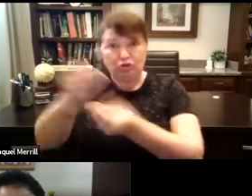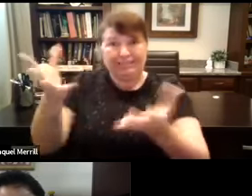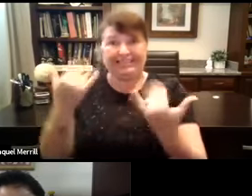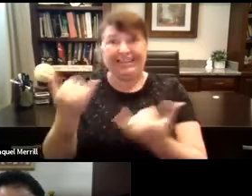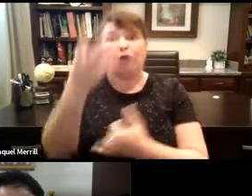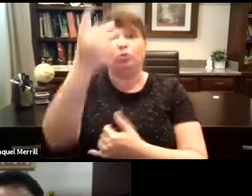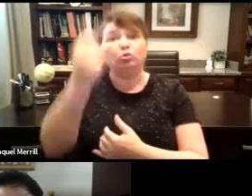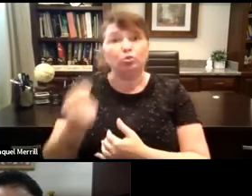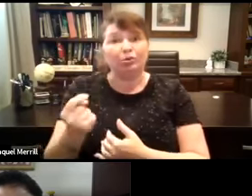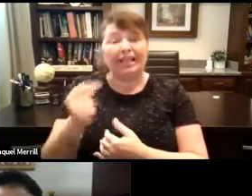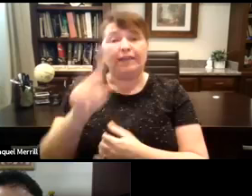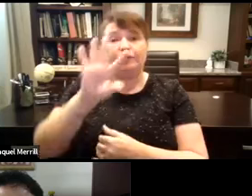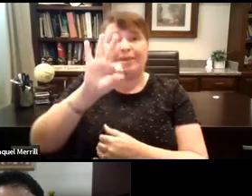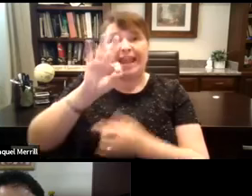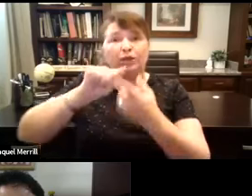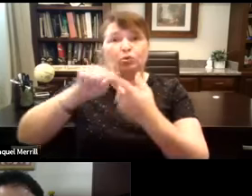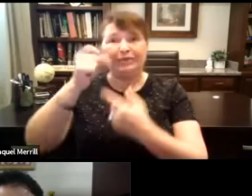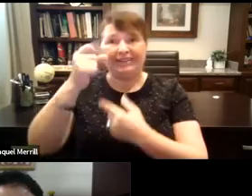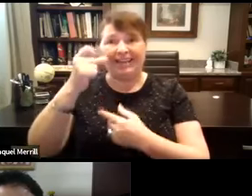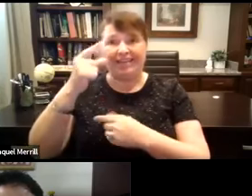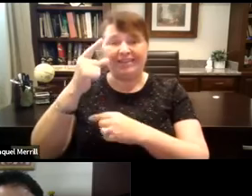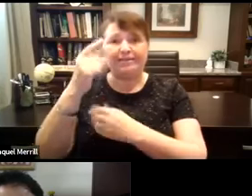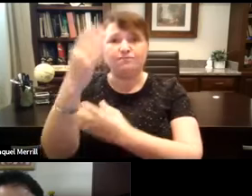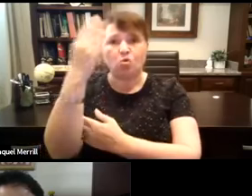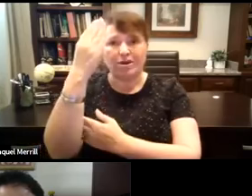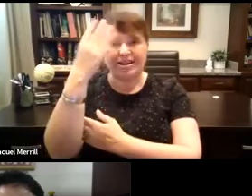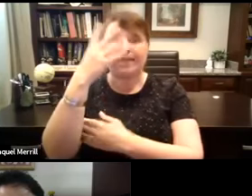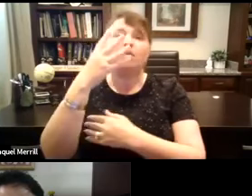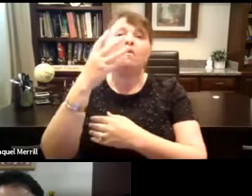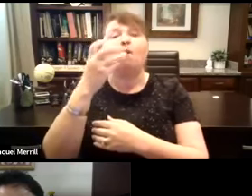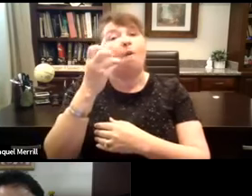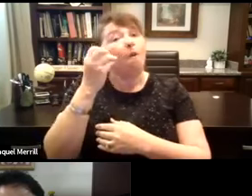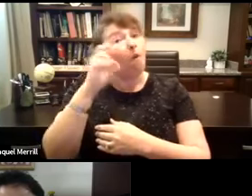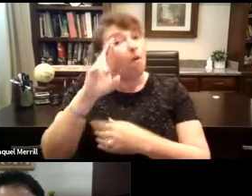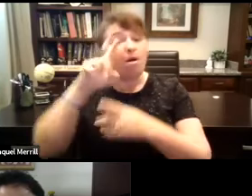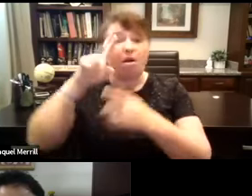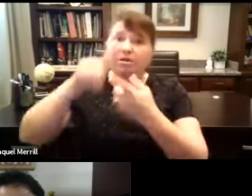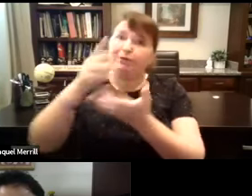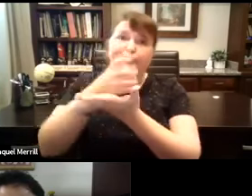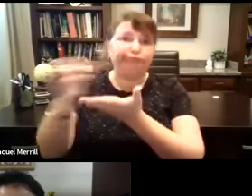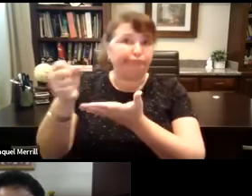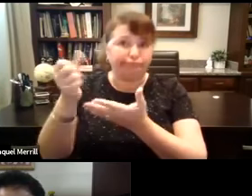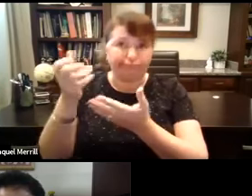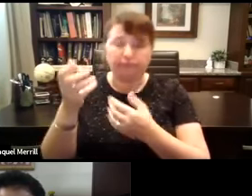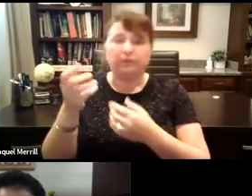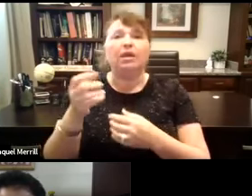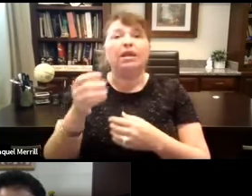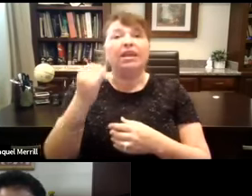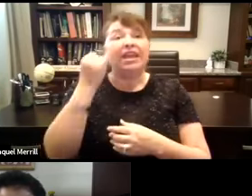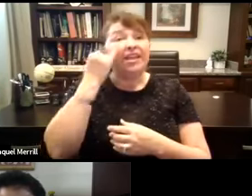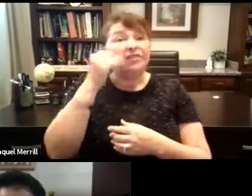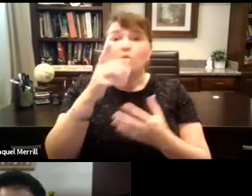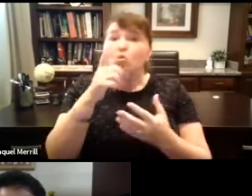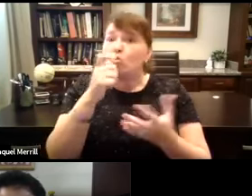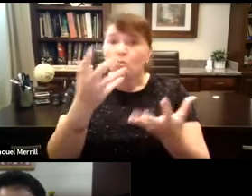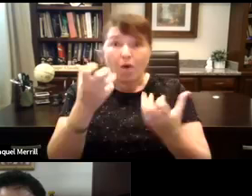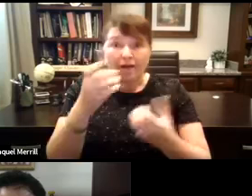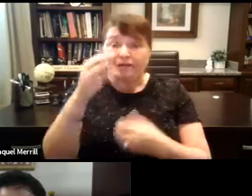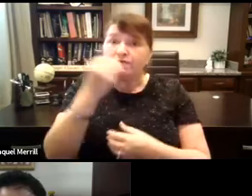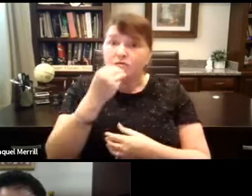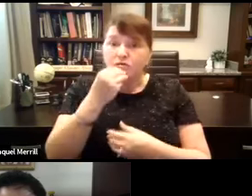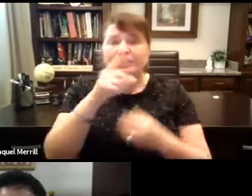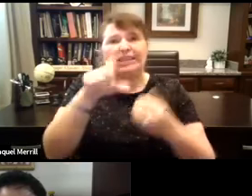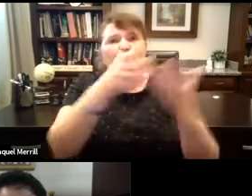Tuesdays from 9 to 11 a.m. or until capacity is reached. Anybody seeking food will need to bring